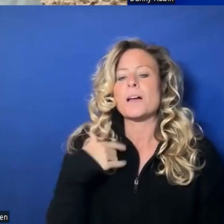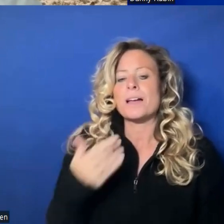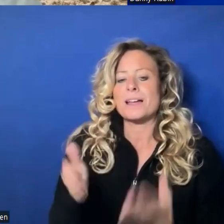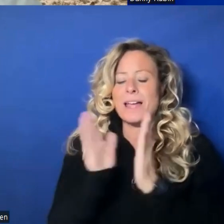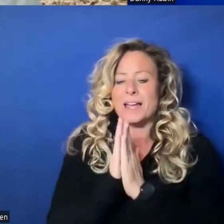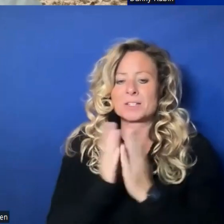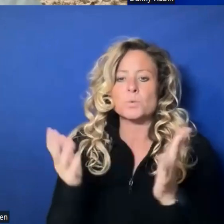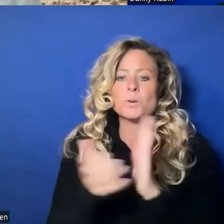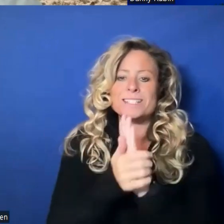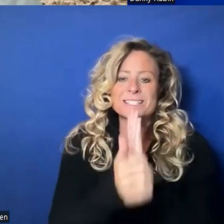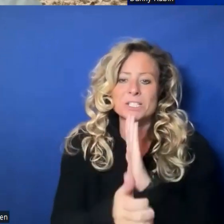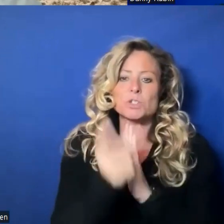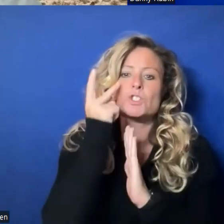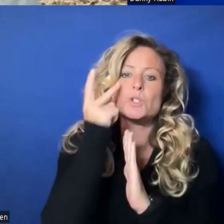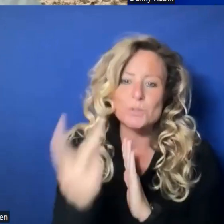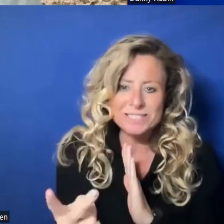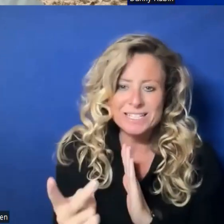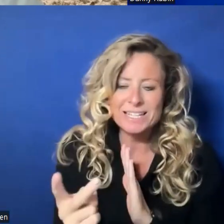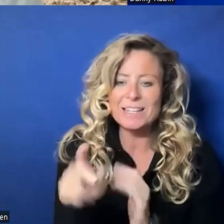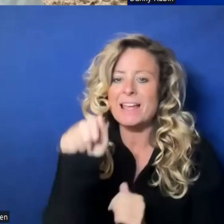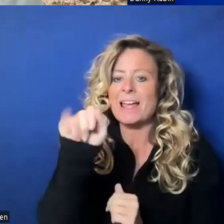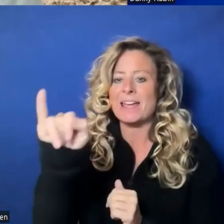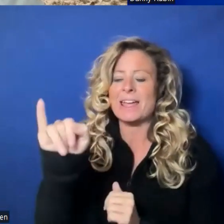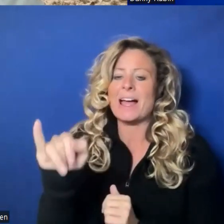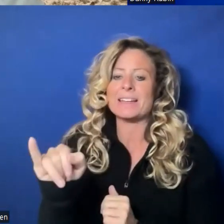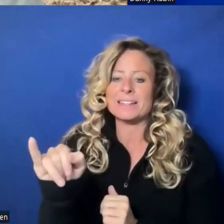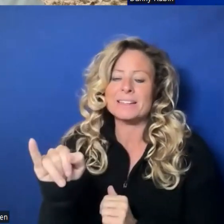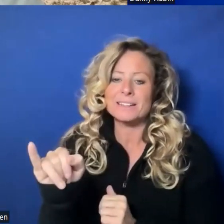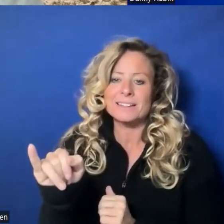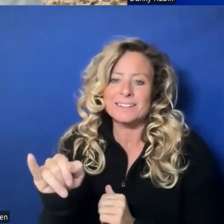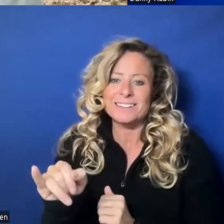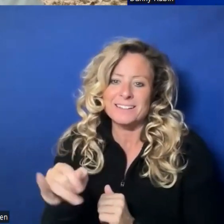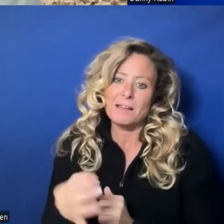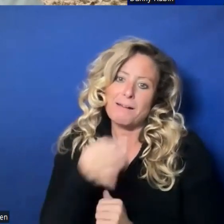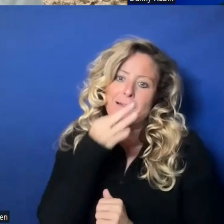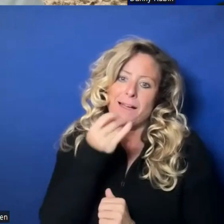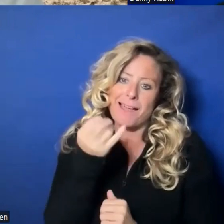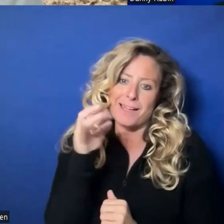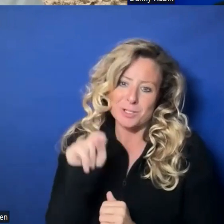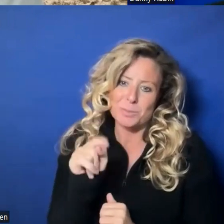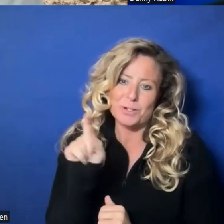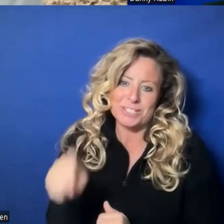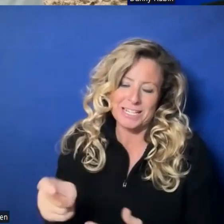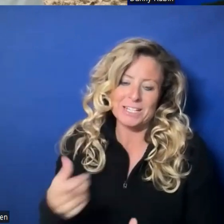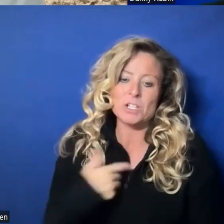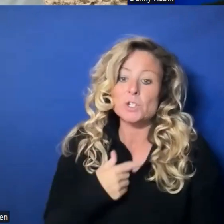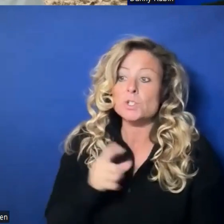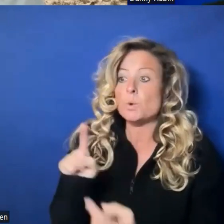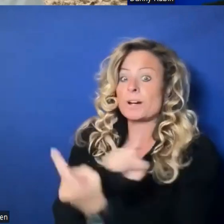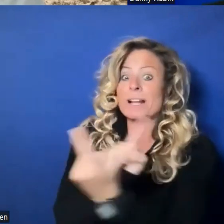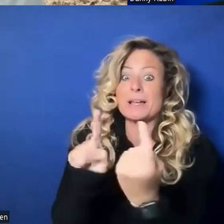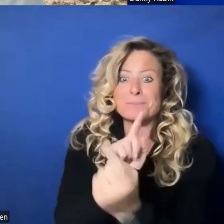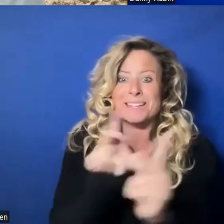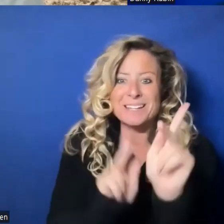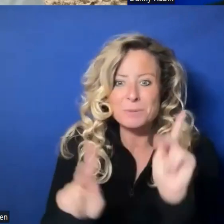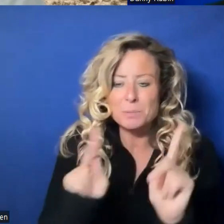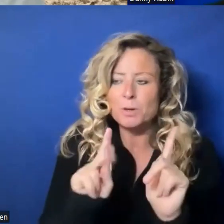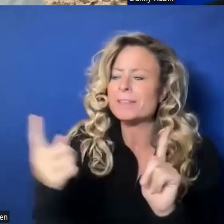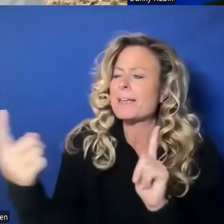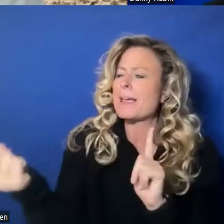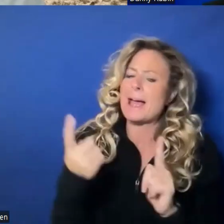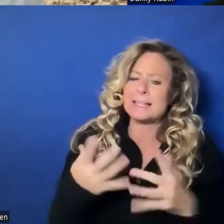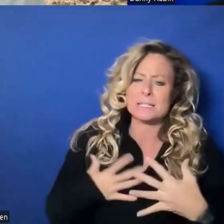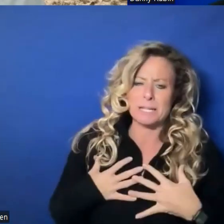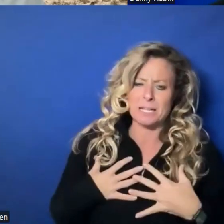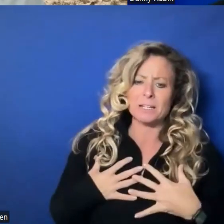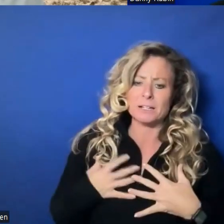you think AI experts need? So usually when I meet people, often when people ask me, what are you, I